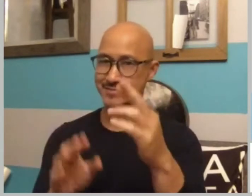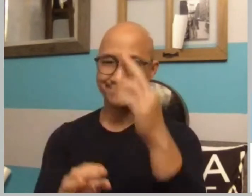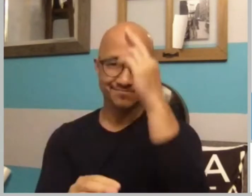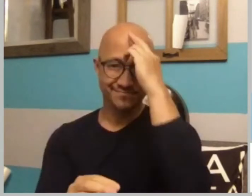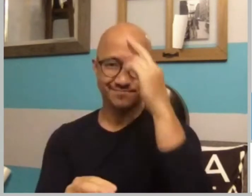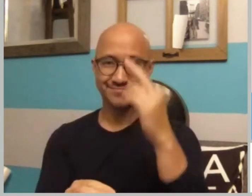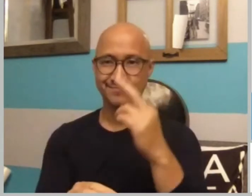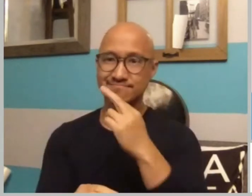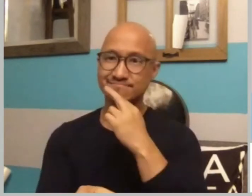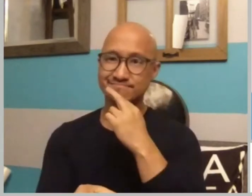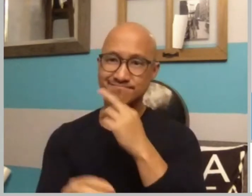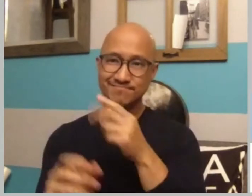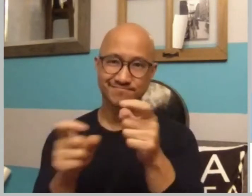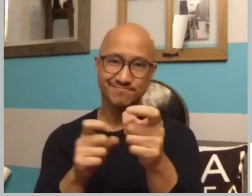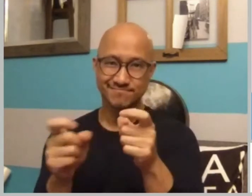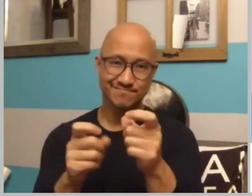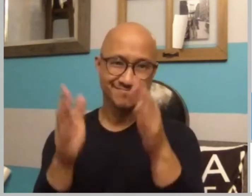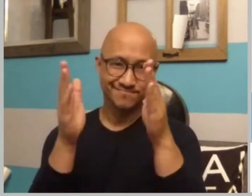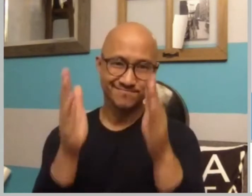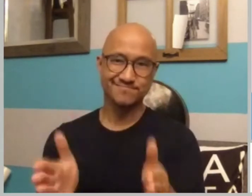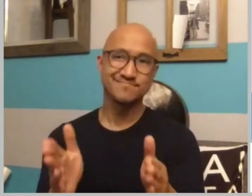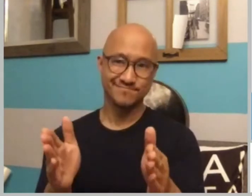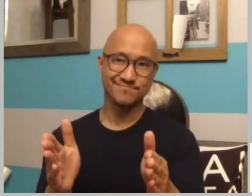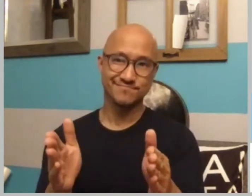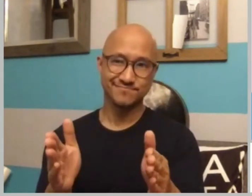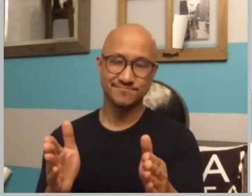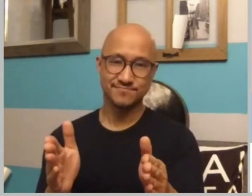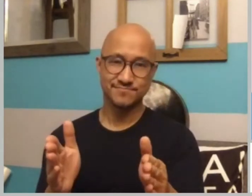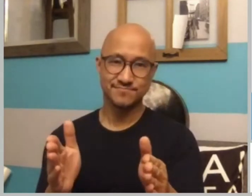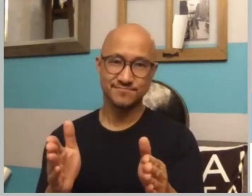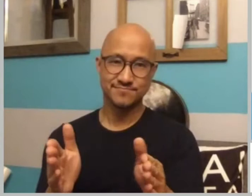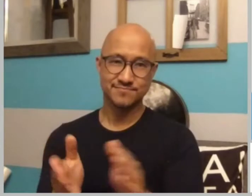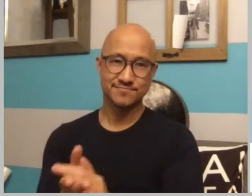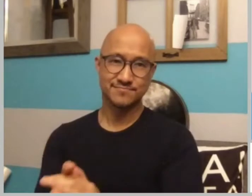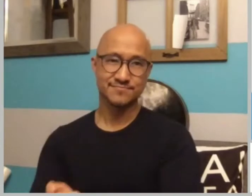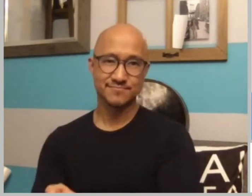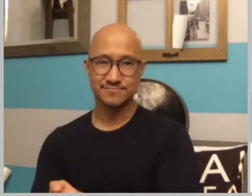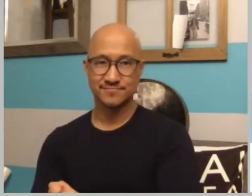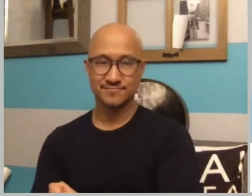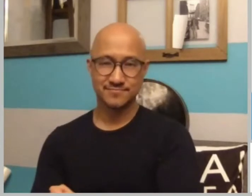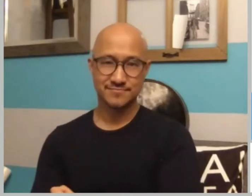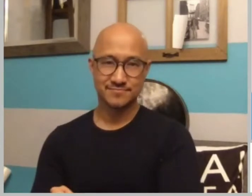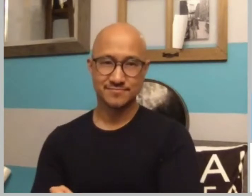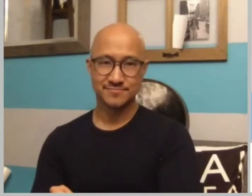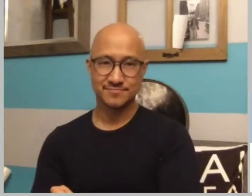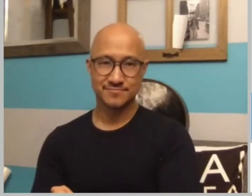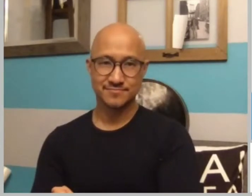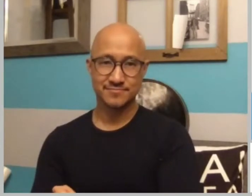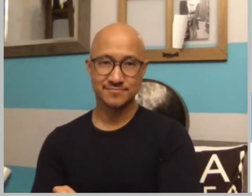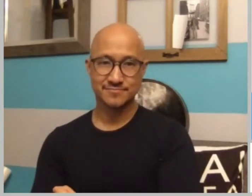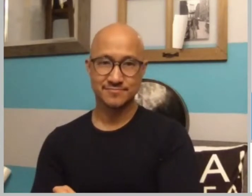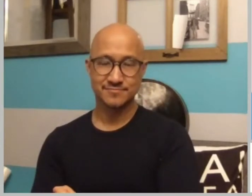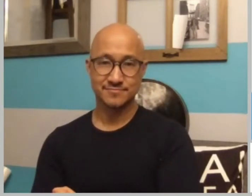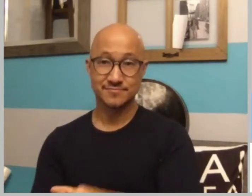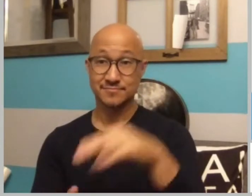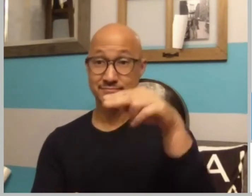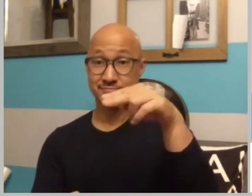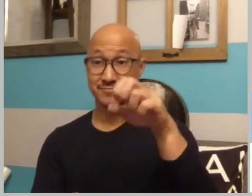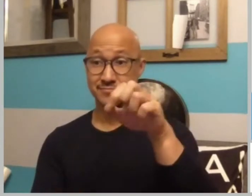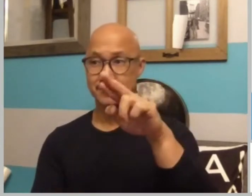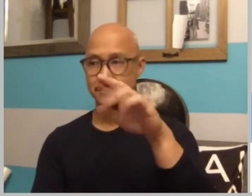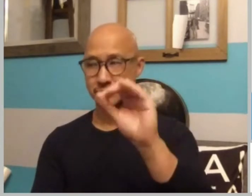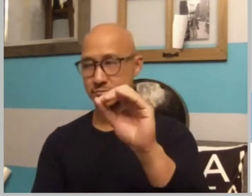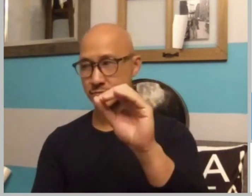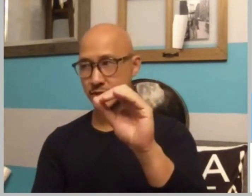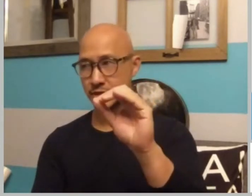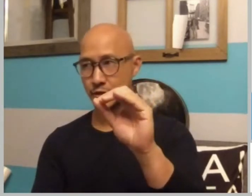provided cultural entertainment to the people of Rome at that time, right? So one of the things that Nero did is